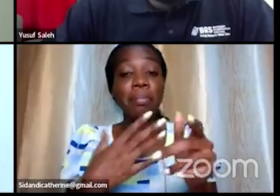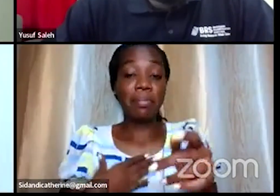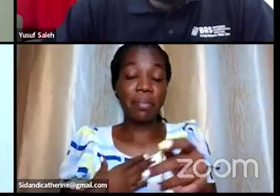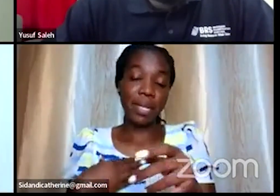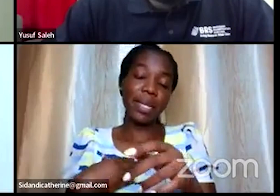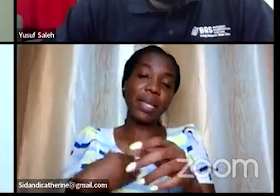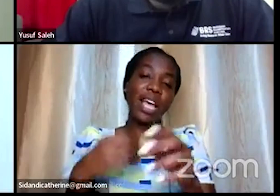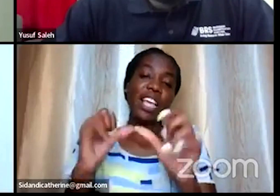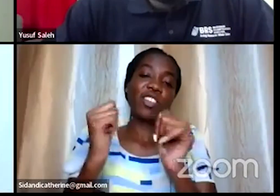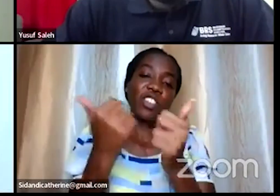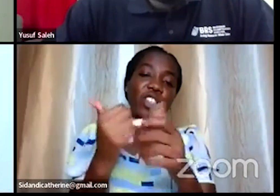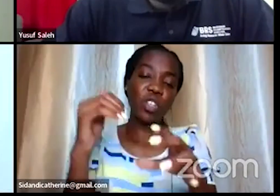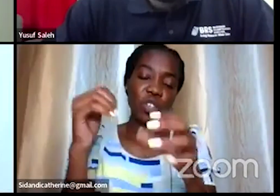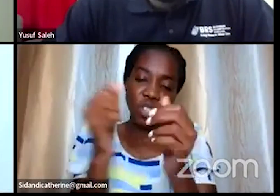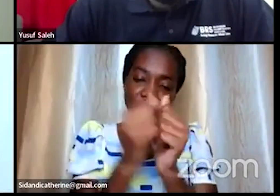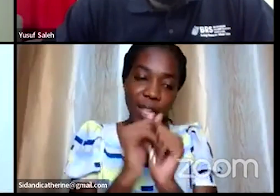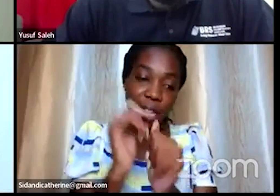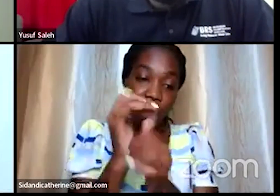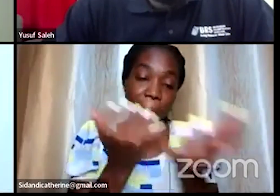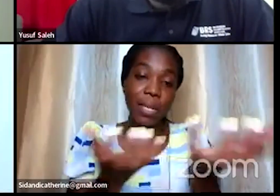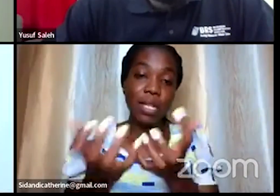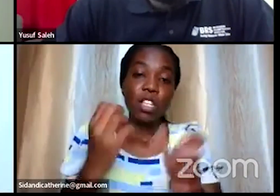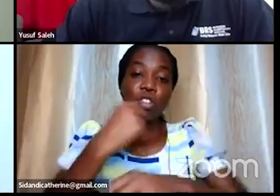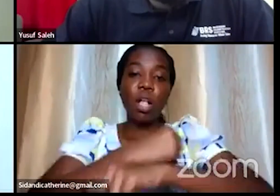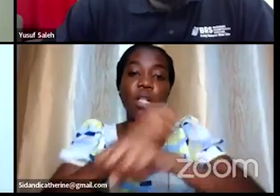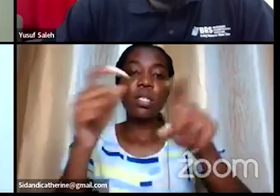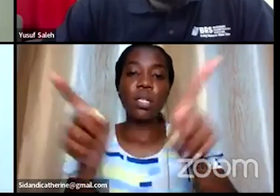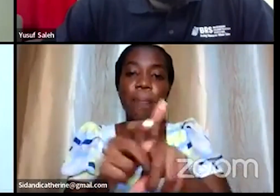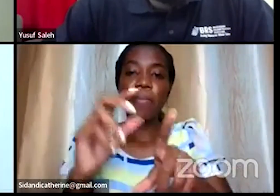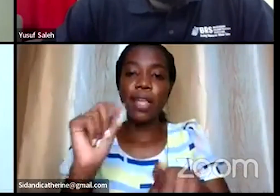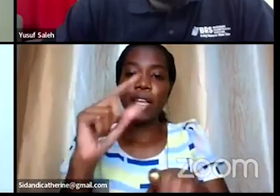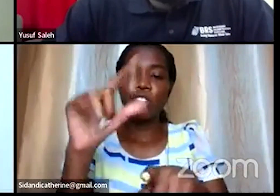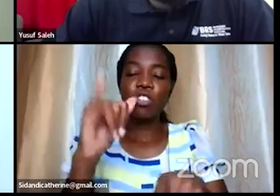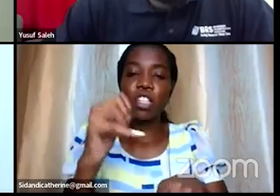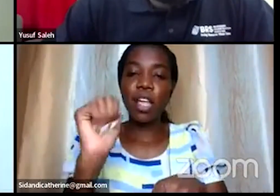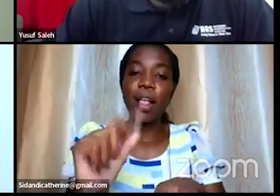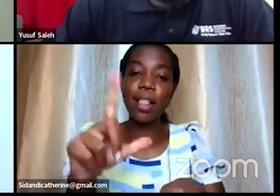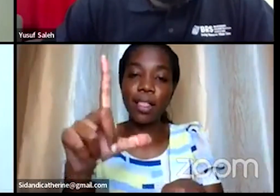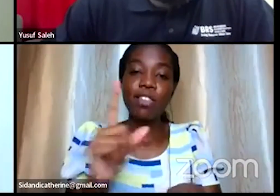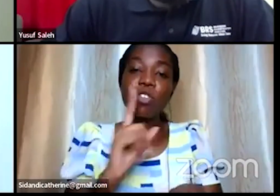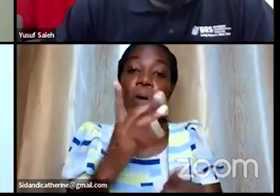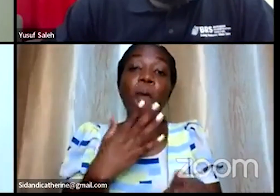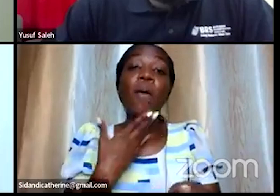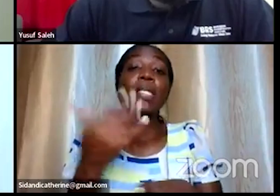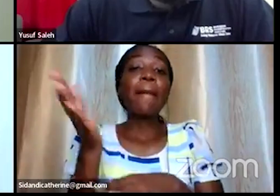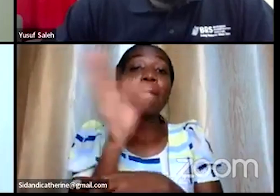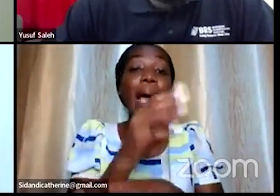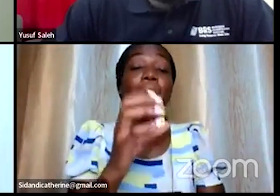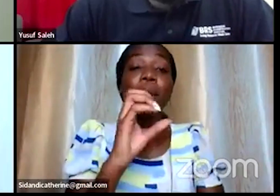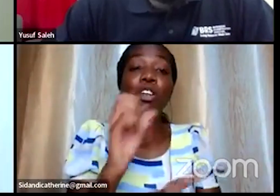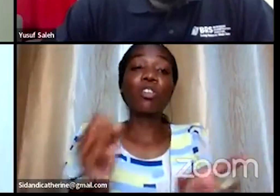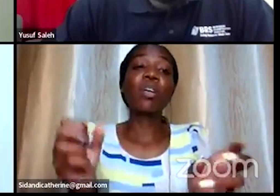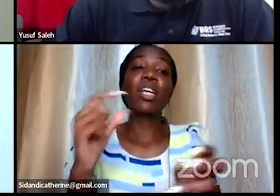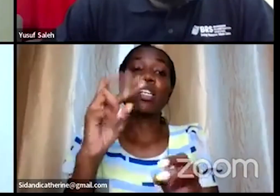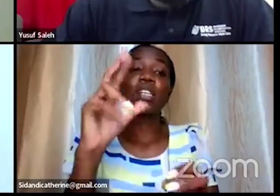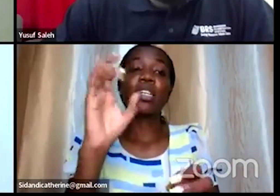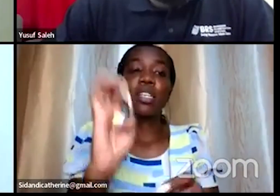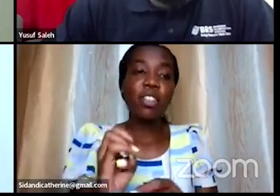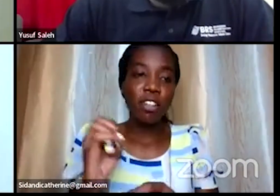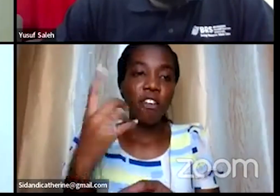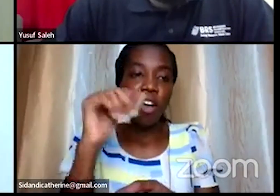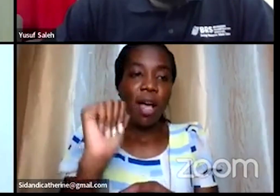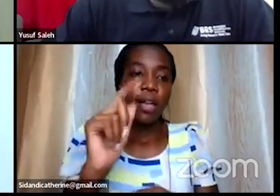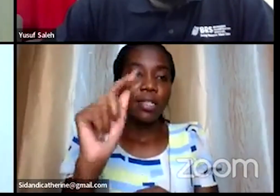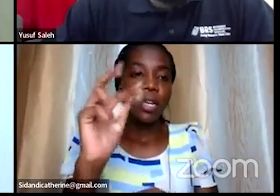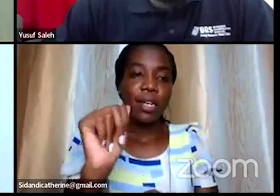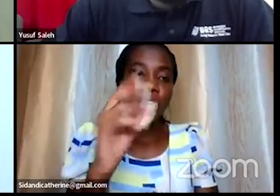affiliated with Strathmore University Business School as adjunct faculty. I think at this point, I'd like to turn back the microphone to Grace of Atara Solutions to carry